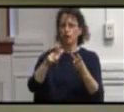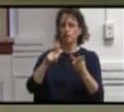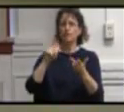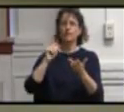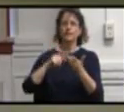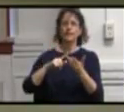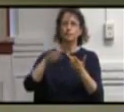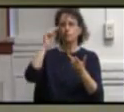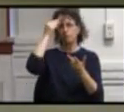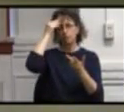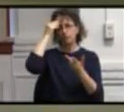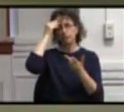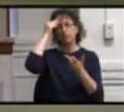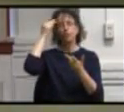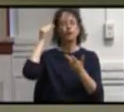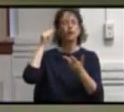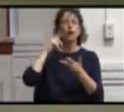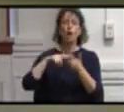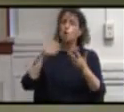paper, but I don't know